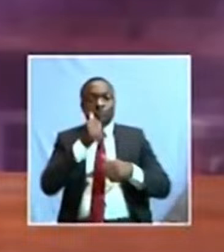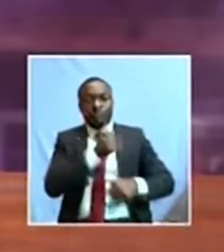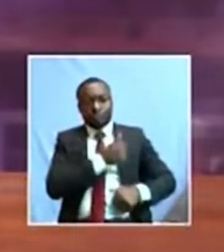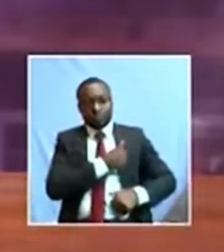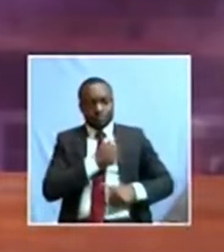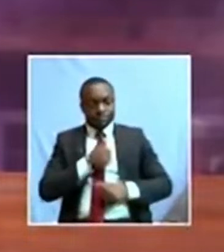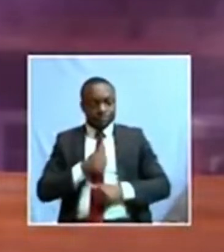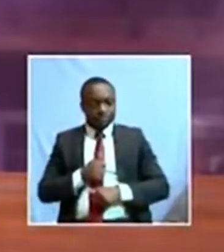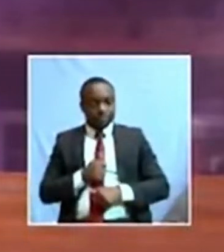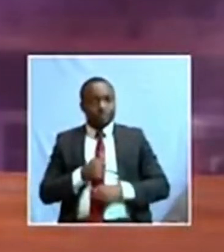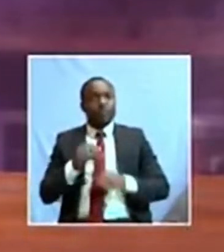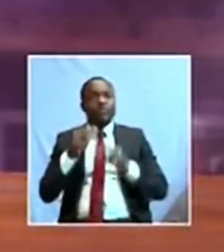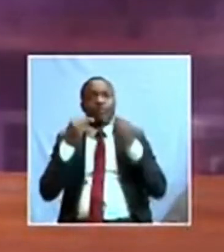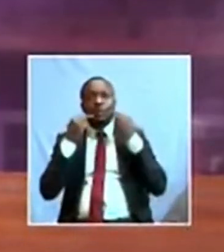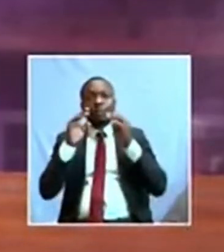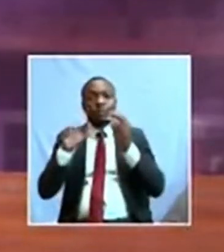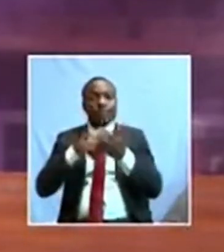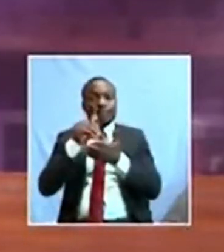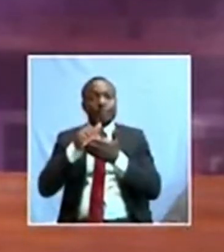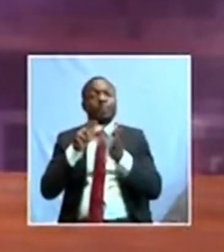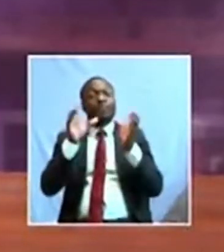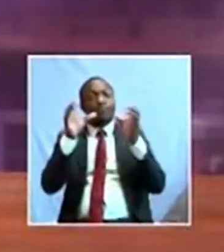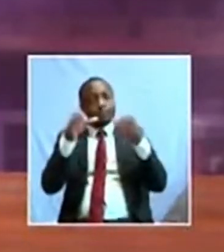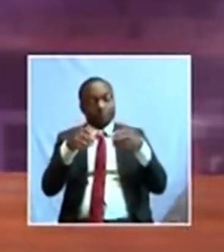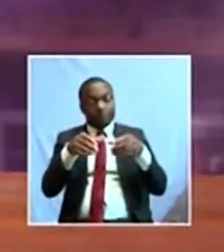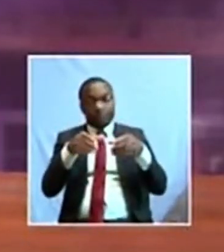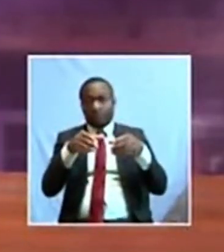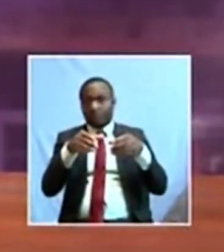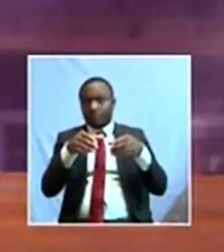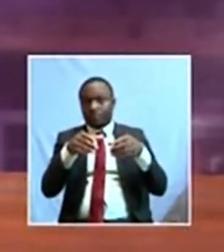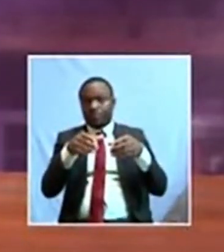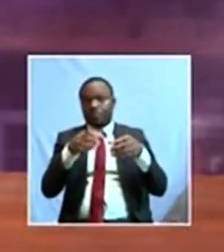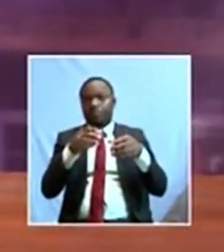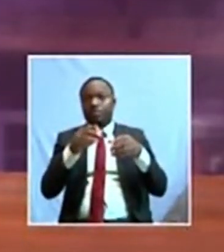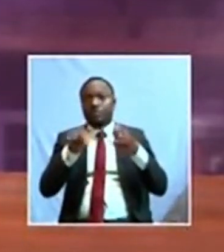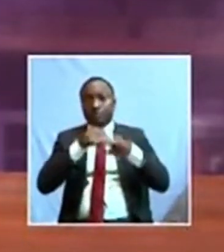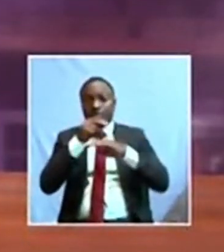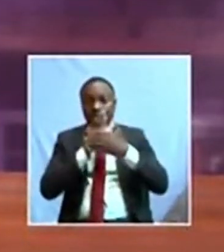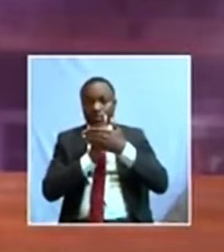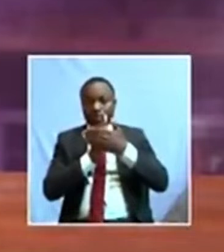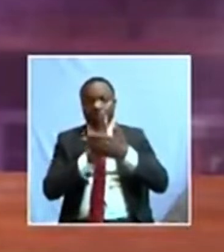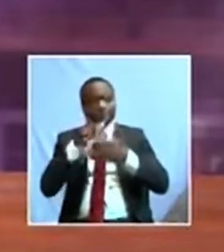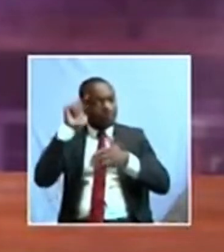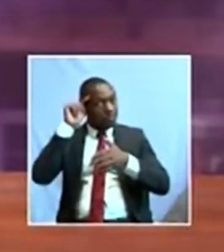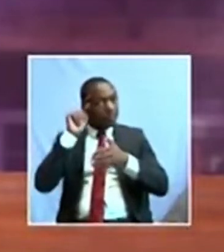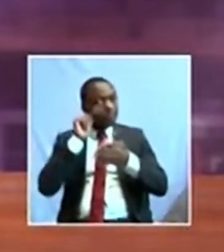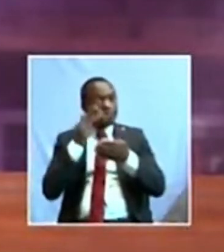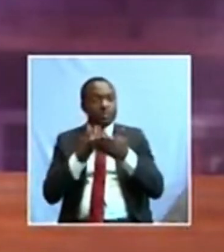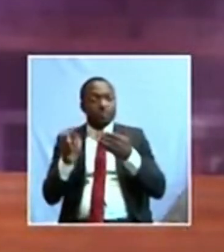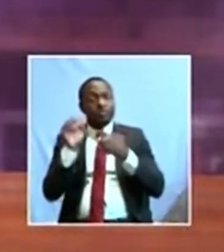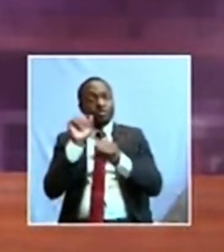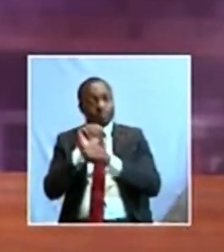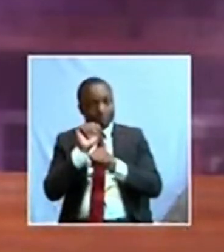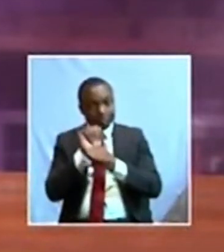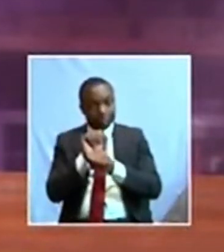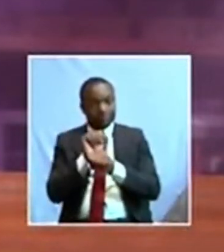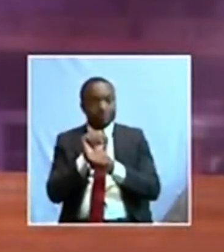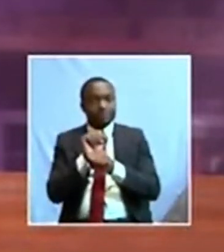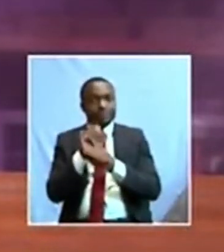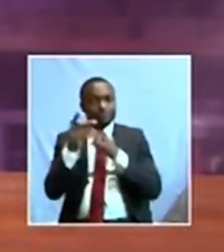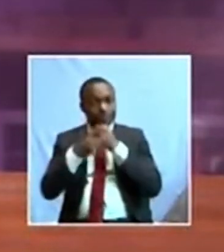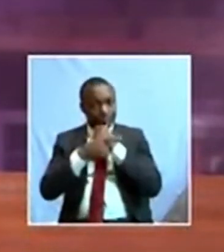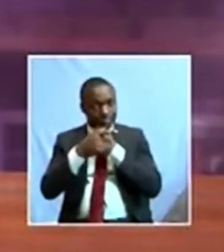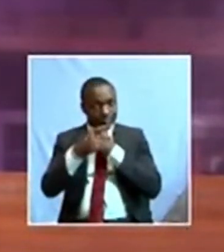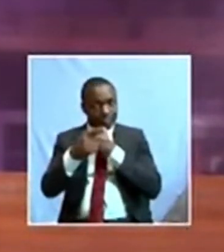We have a Committee on National Guidance and Gender Matters under the topic the operations of the